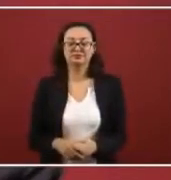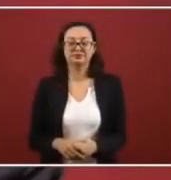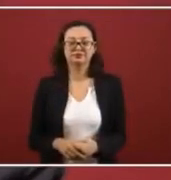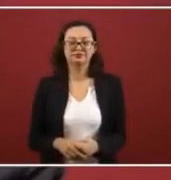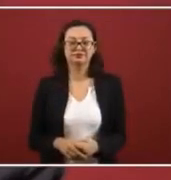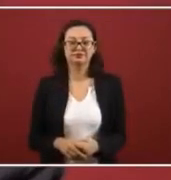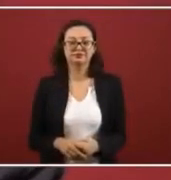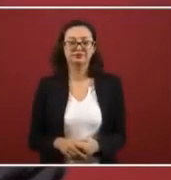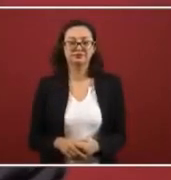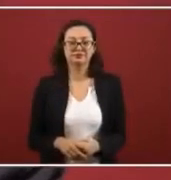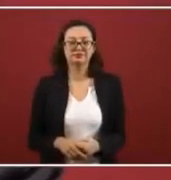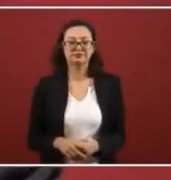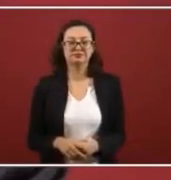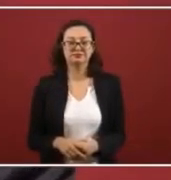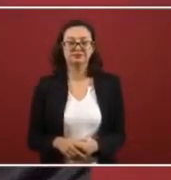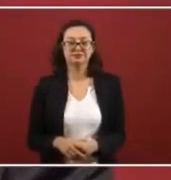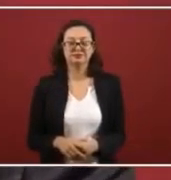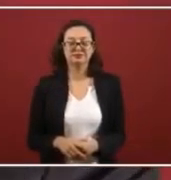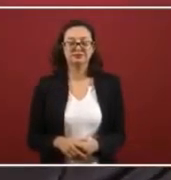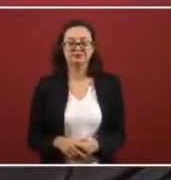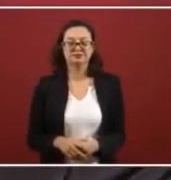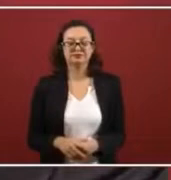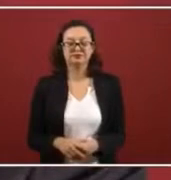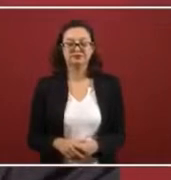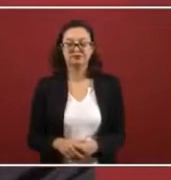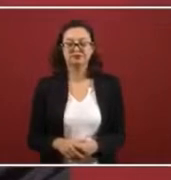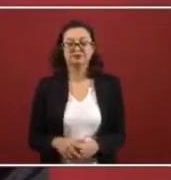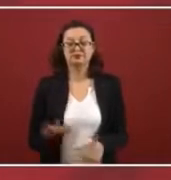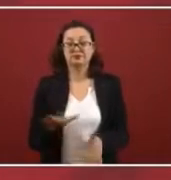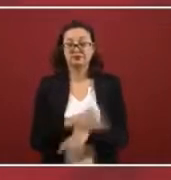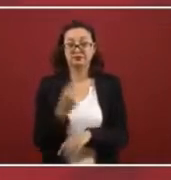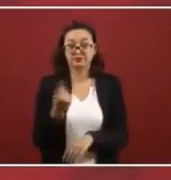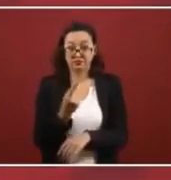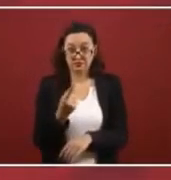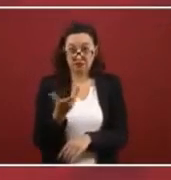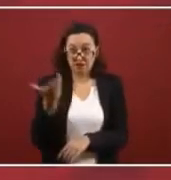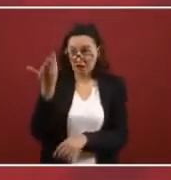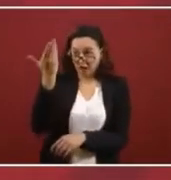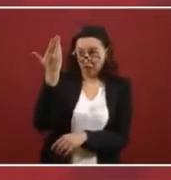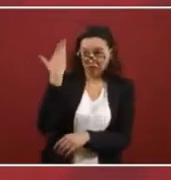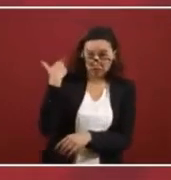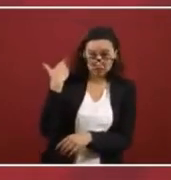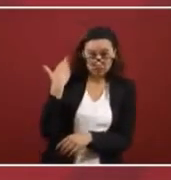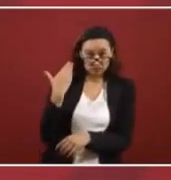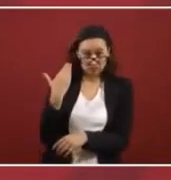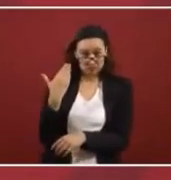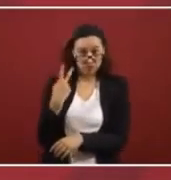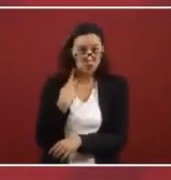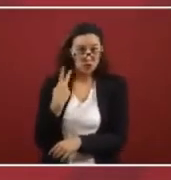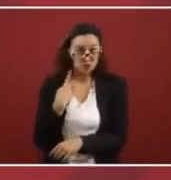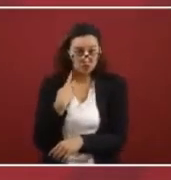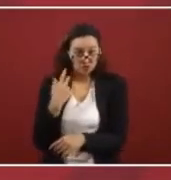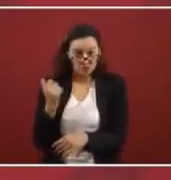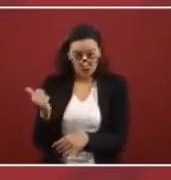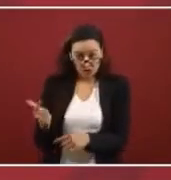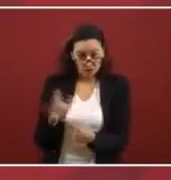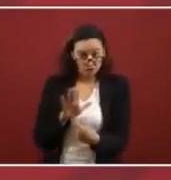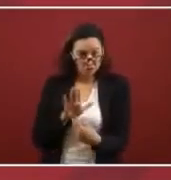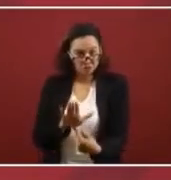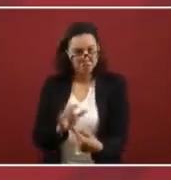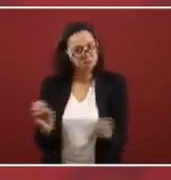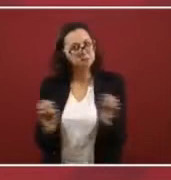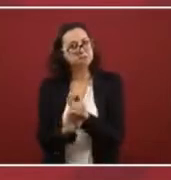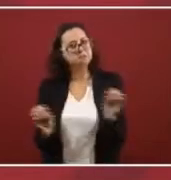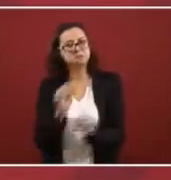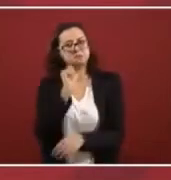this no era lo políticamente correcto was not actually what was politically correct. Entonces, so